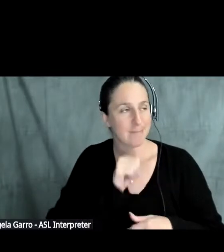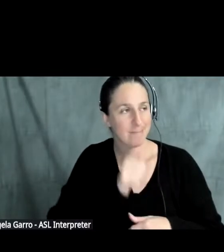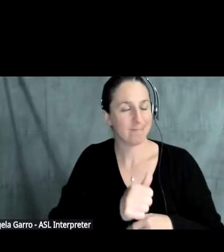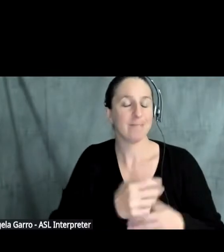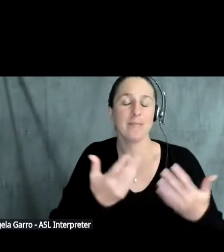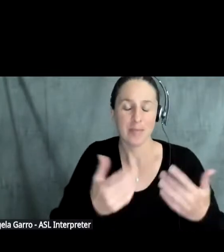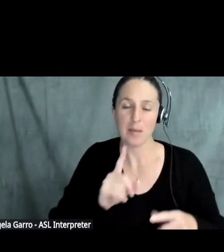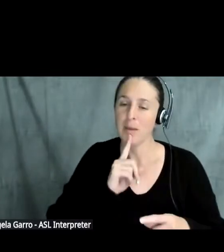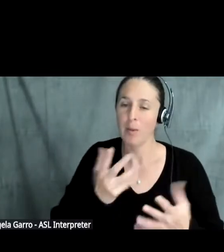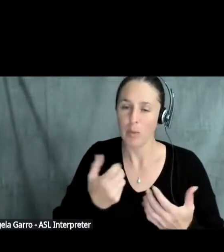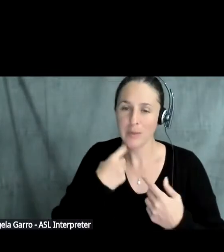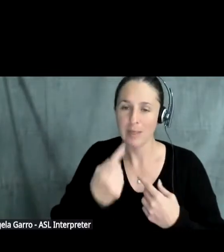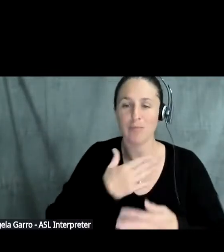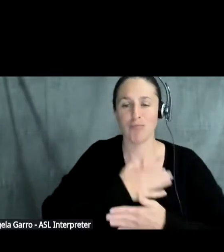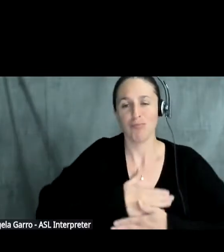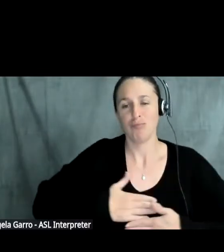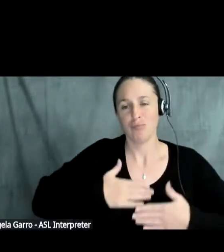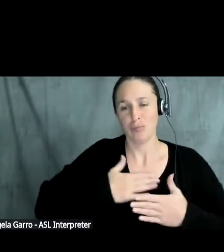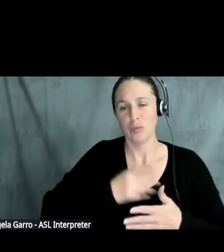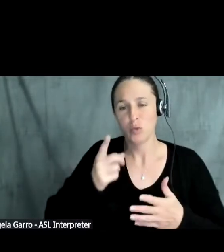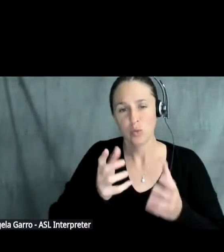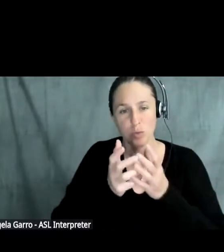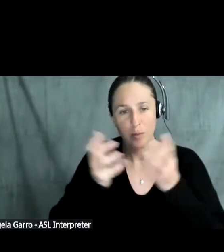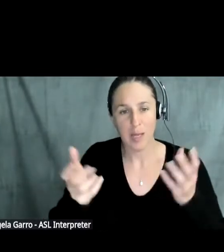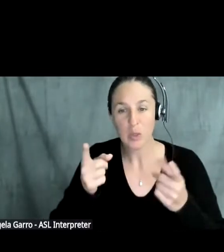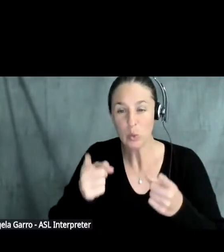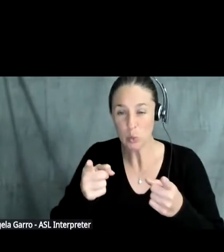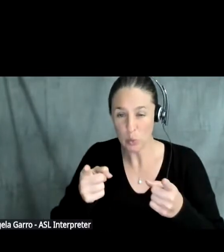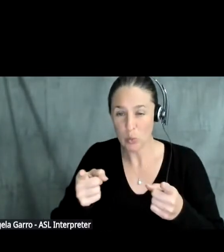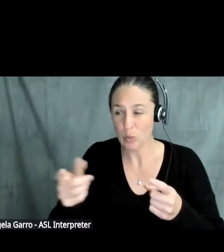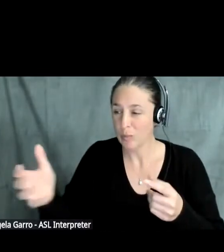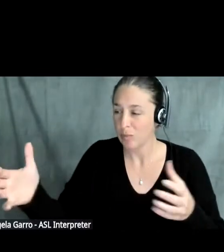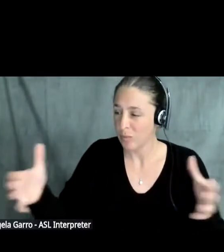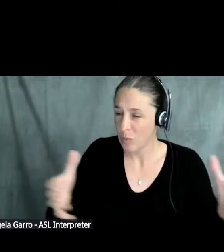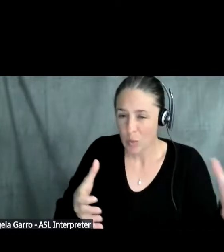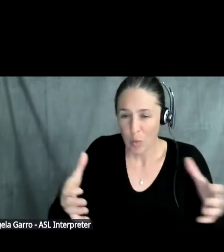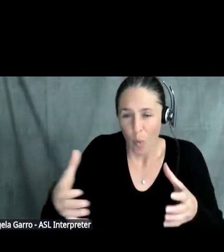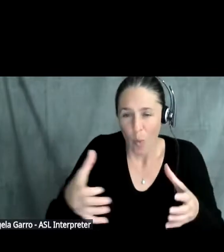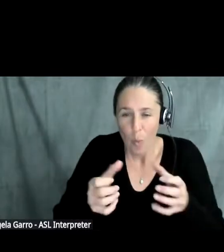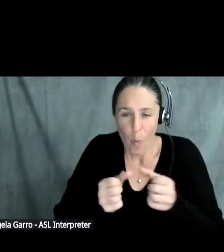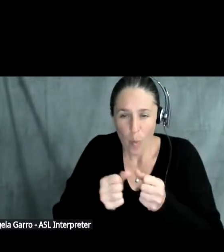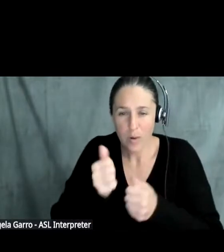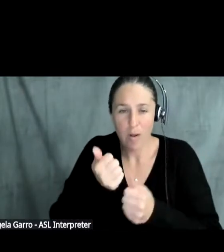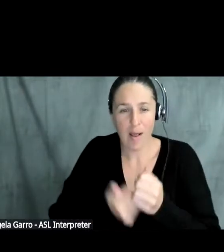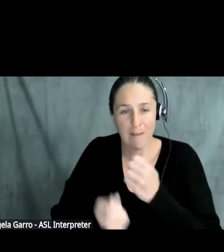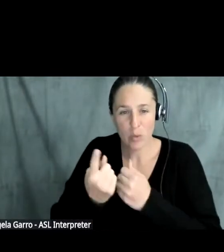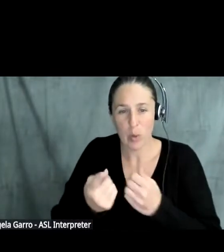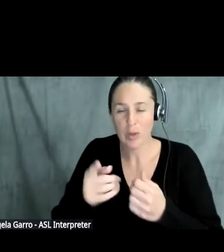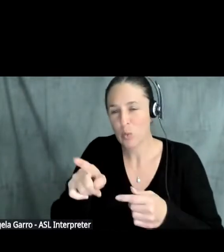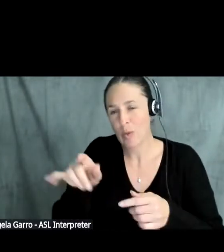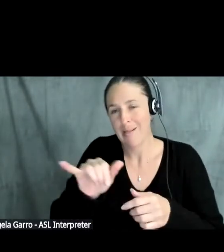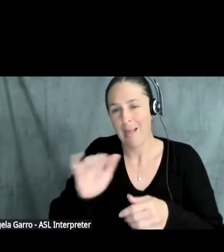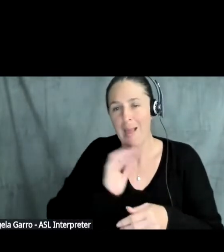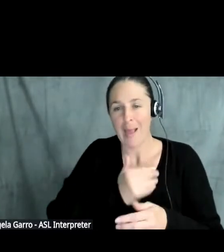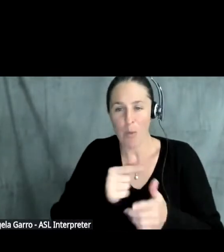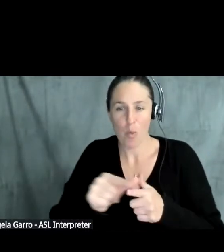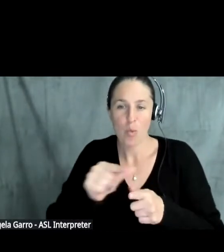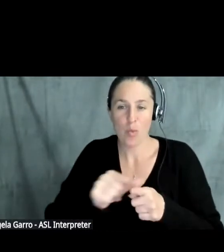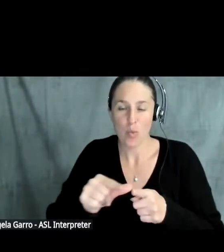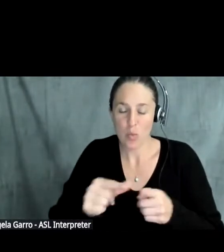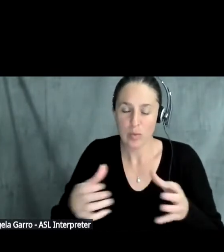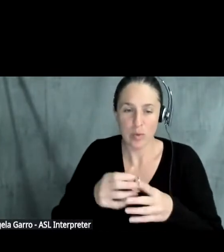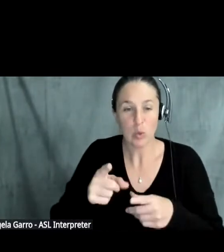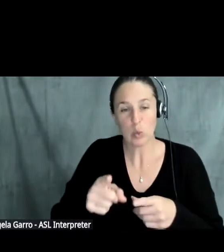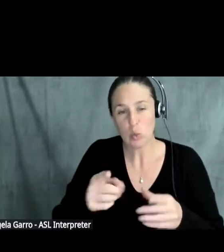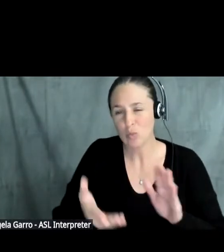you so much. You're holding everybody here together, like you're the glue that holds everything together. And our meetings wouldn't run without you. You do